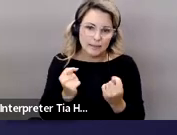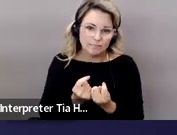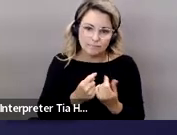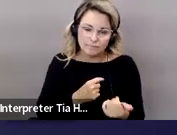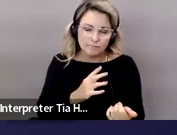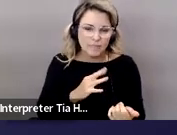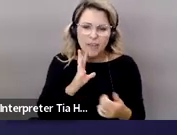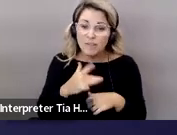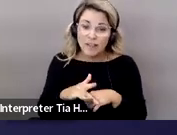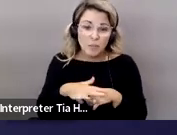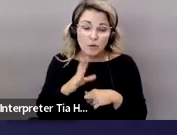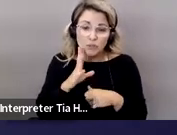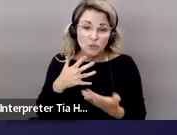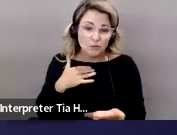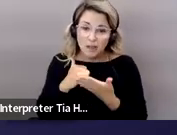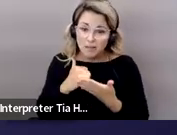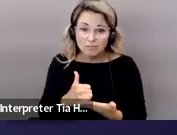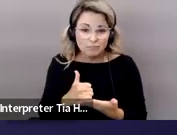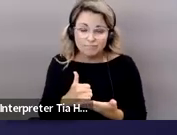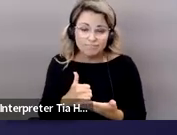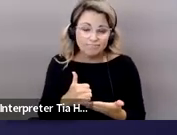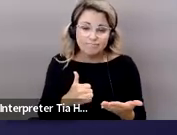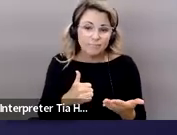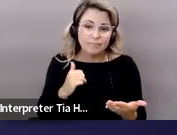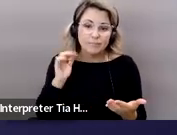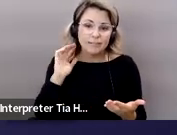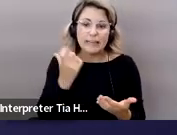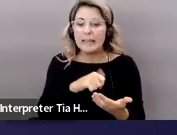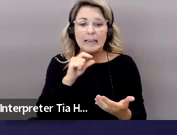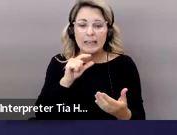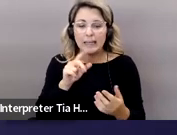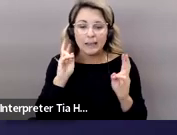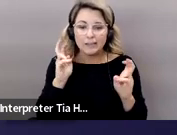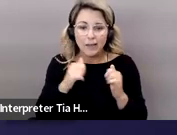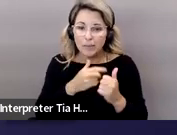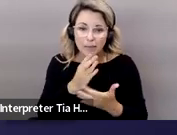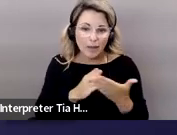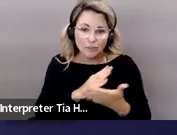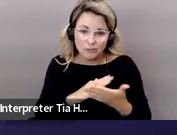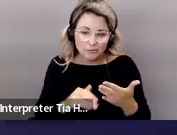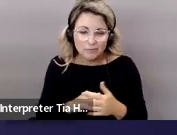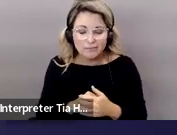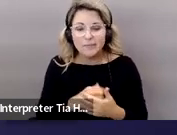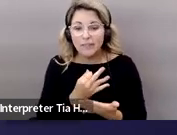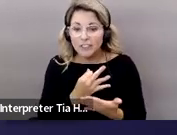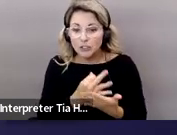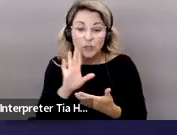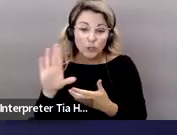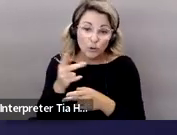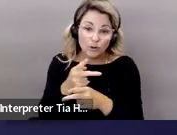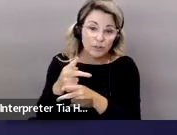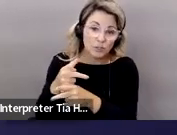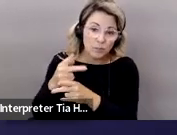are available to help with all matters budgetary and financial. Your supervisors are